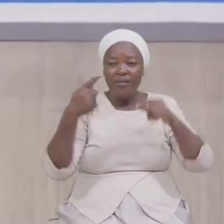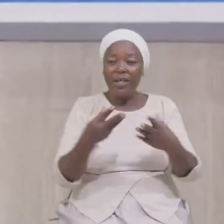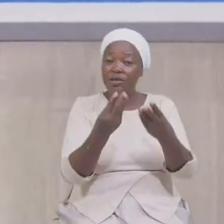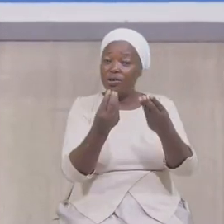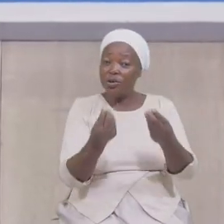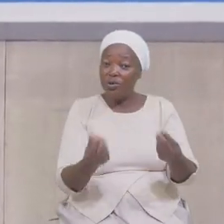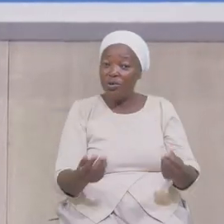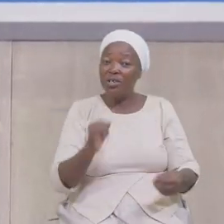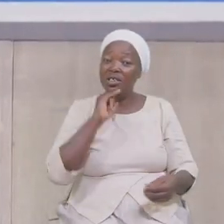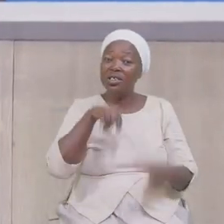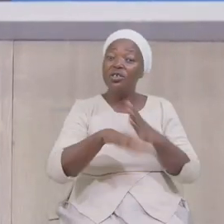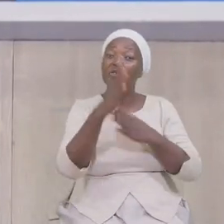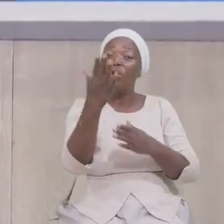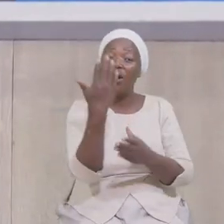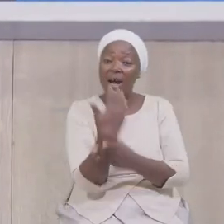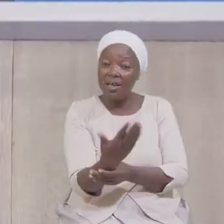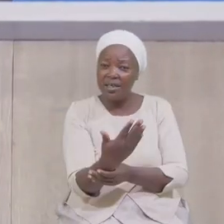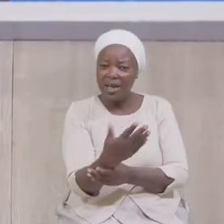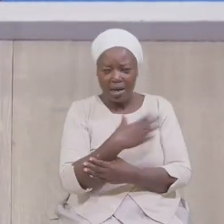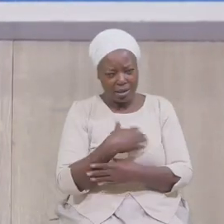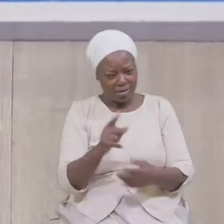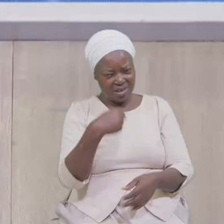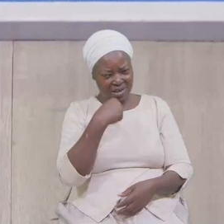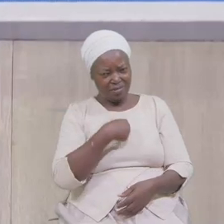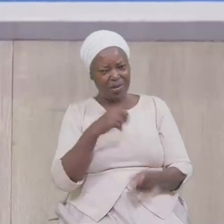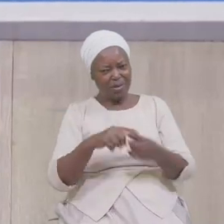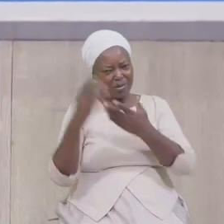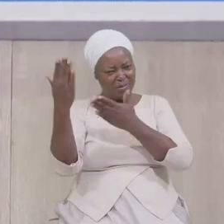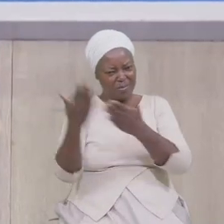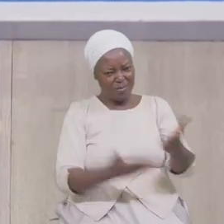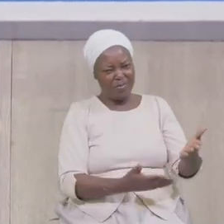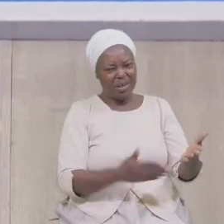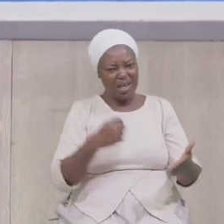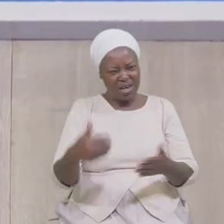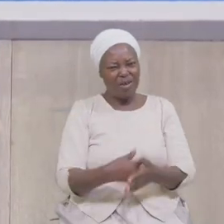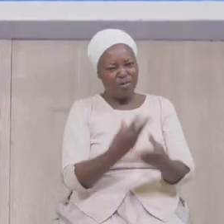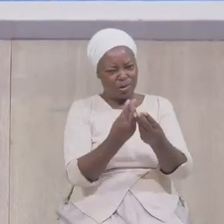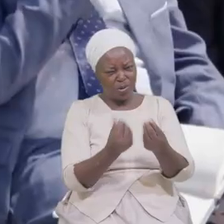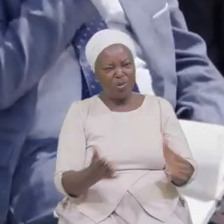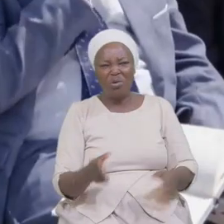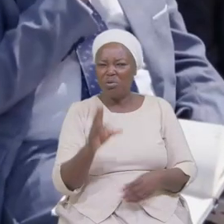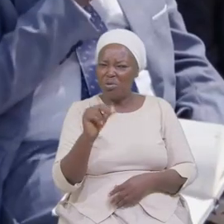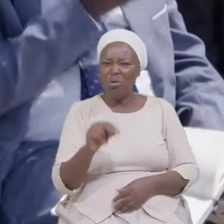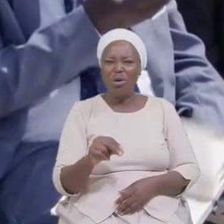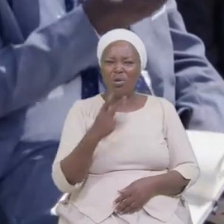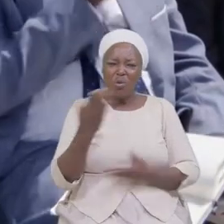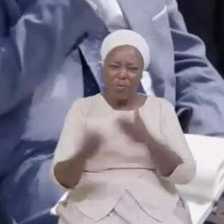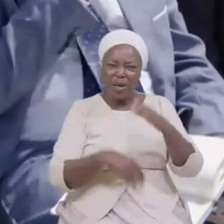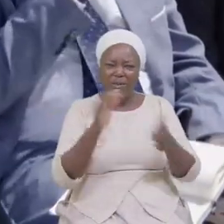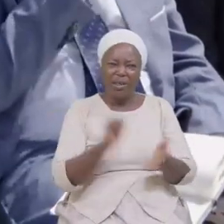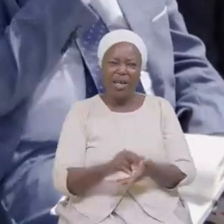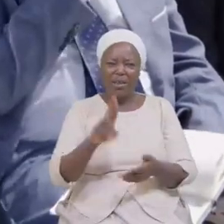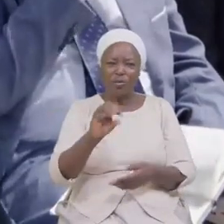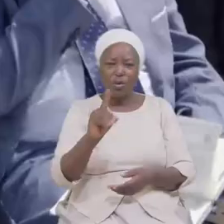your hand, and you are telling me to bring a new solution. Stretch that rod. The